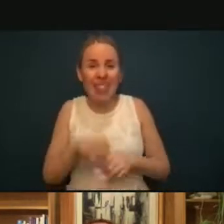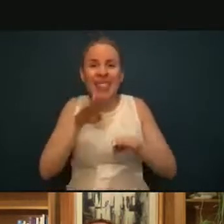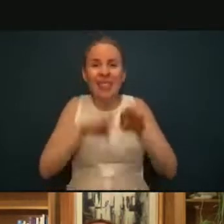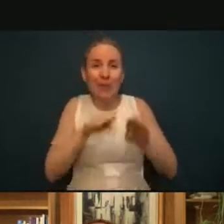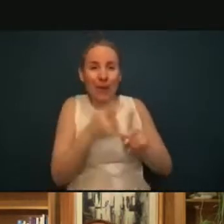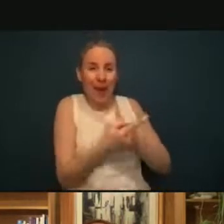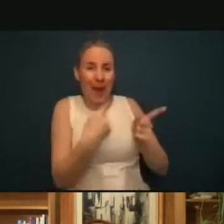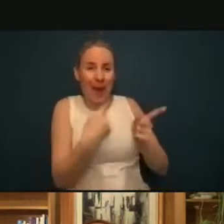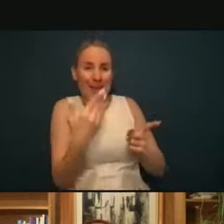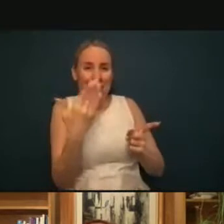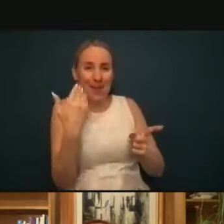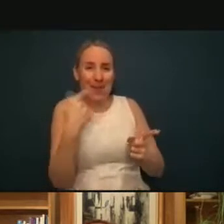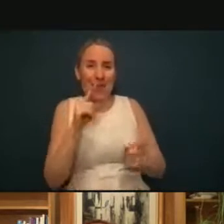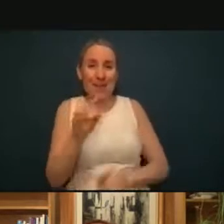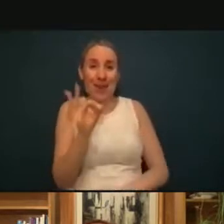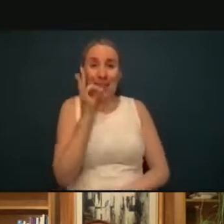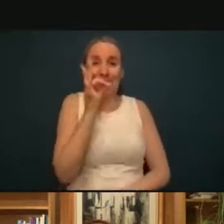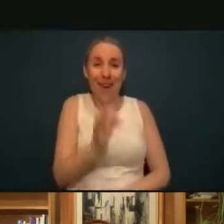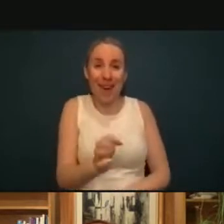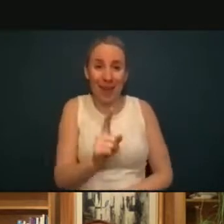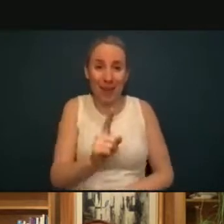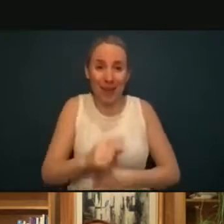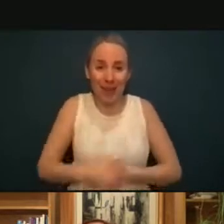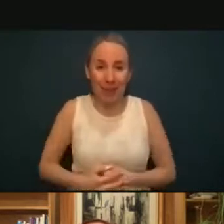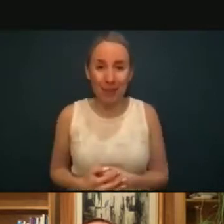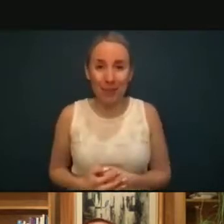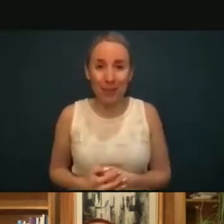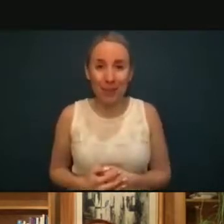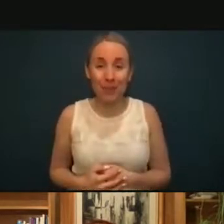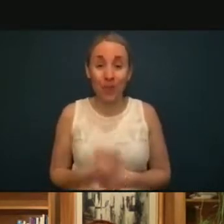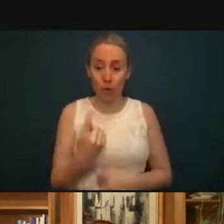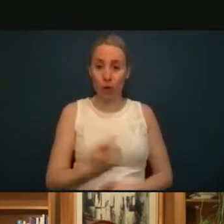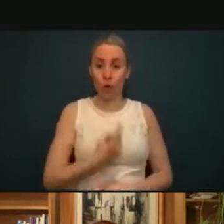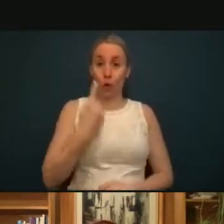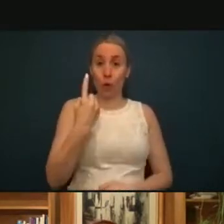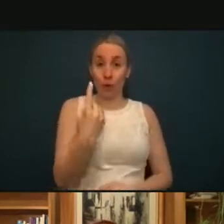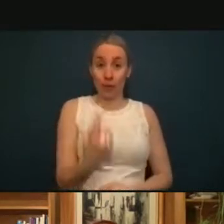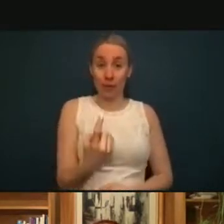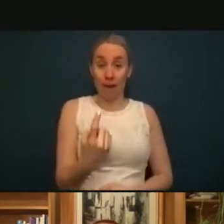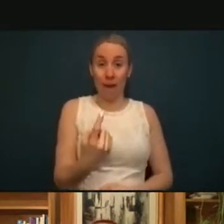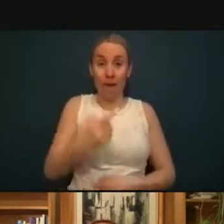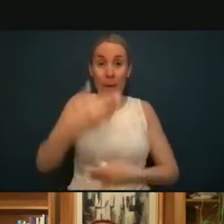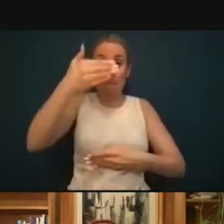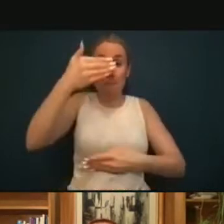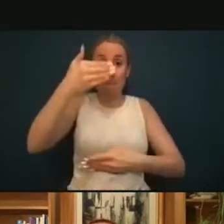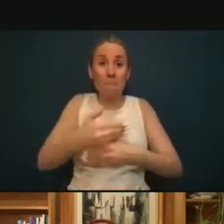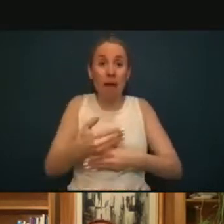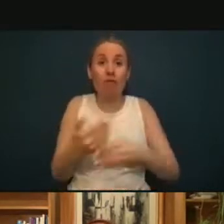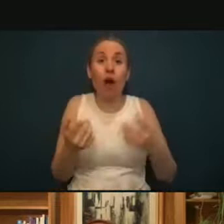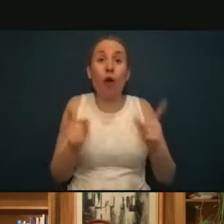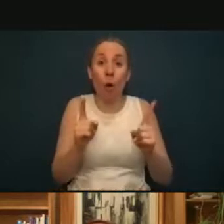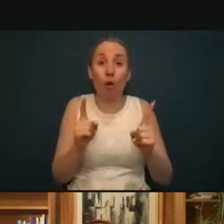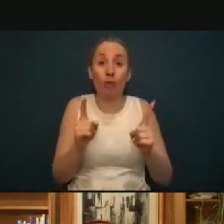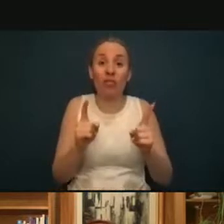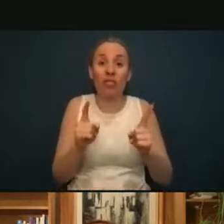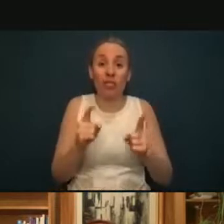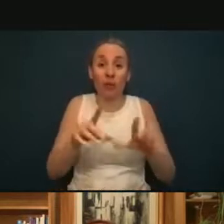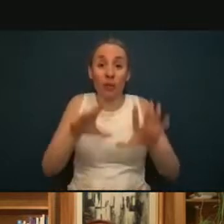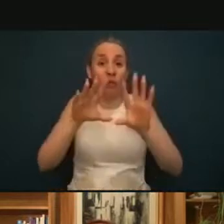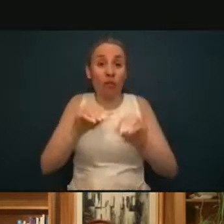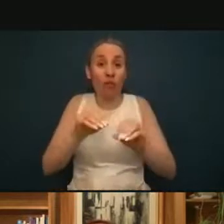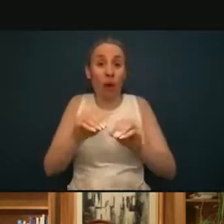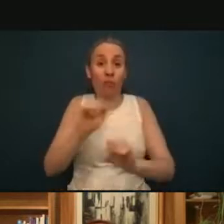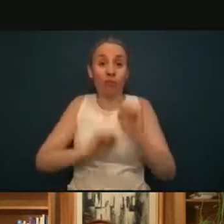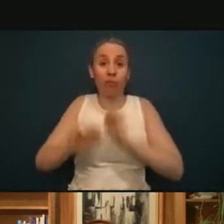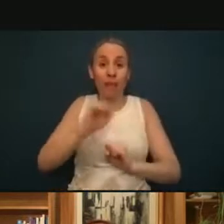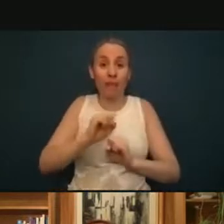actually. What for you is the biggest barrier to a truly disability inclusive art sector? Well, for